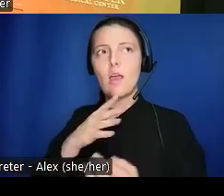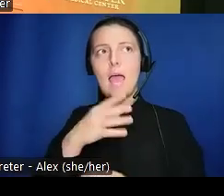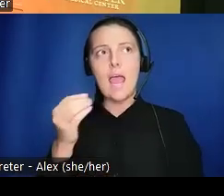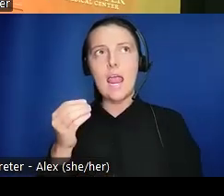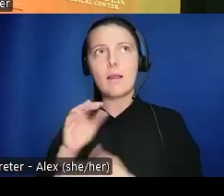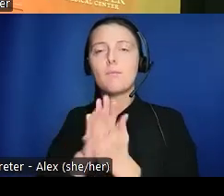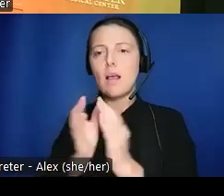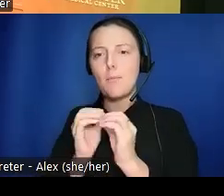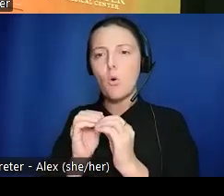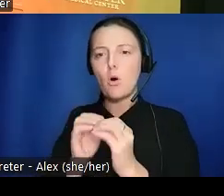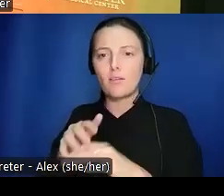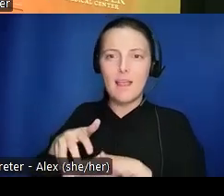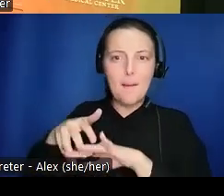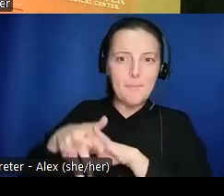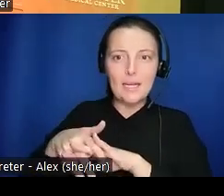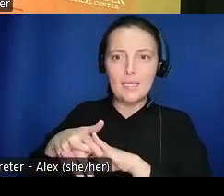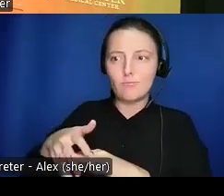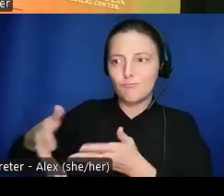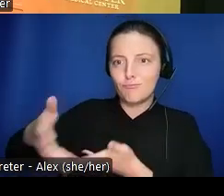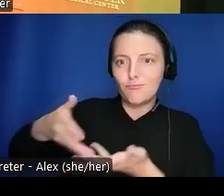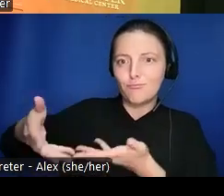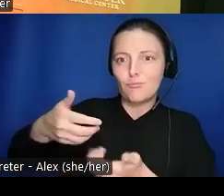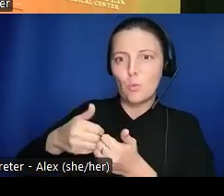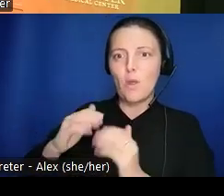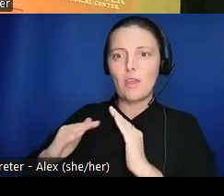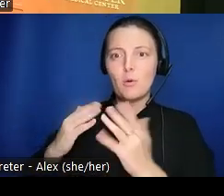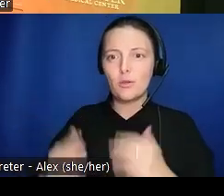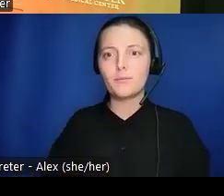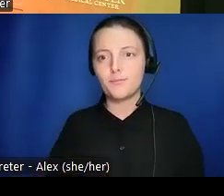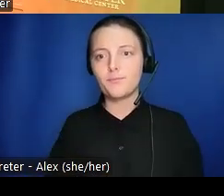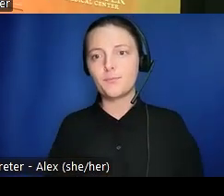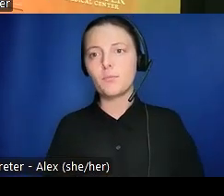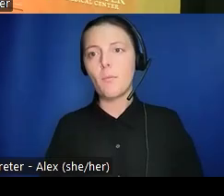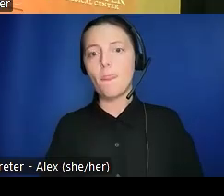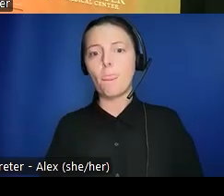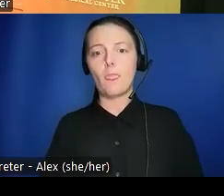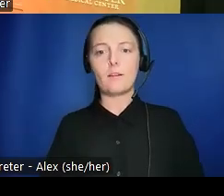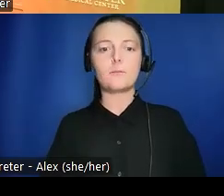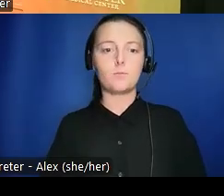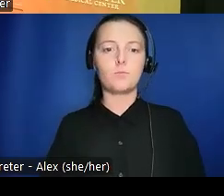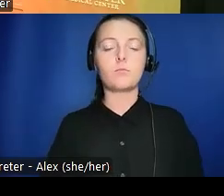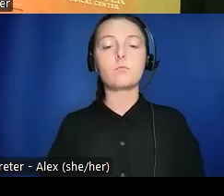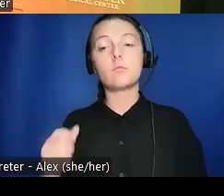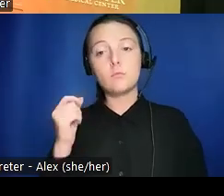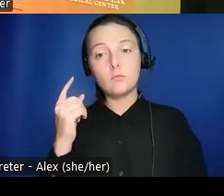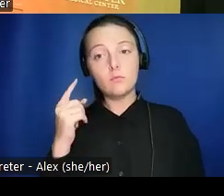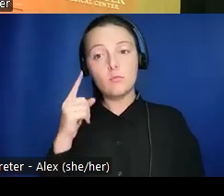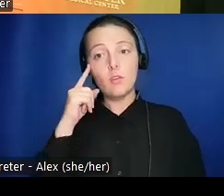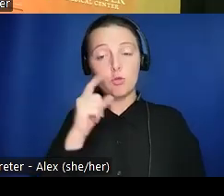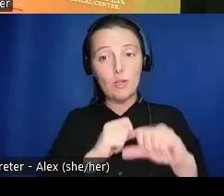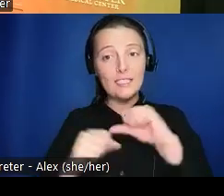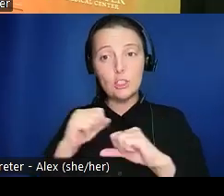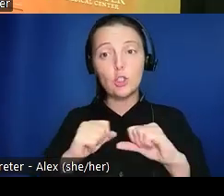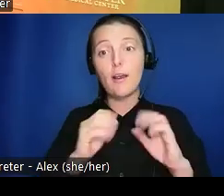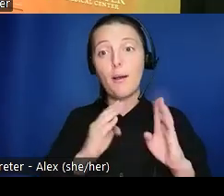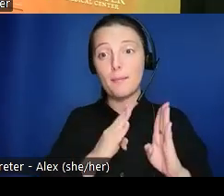embedded in our overall community. We're going to go through strategic planning in relation to that particular